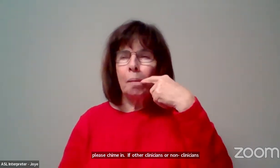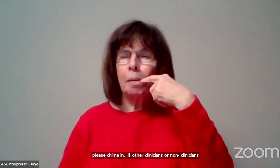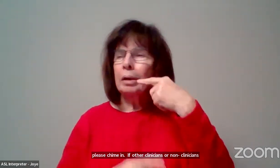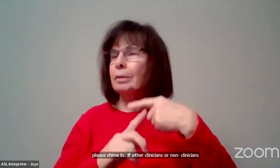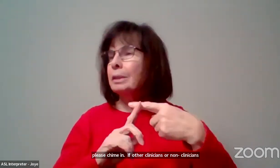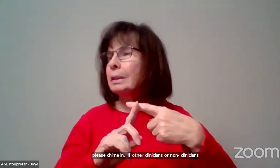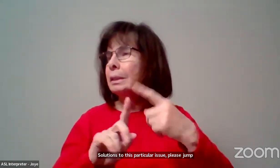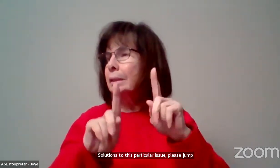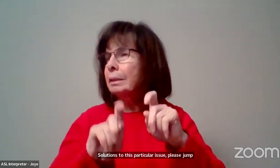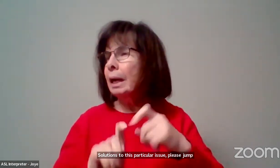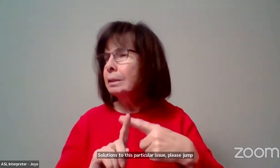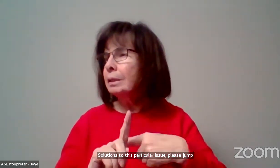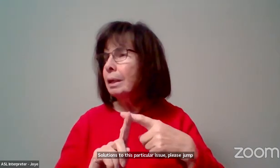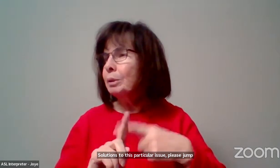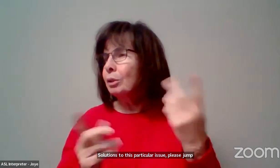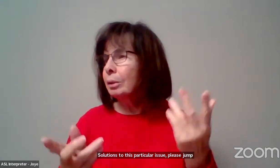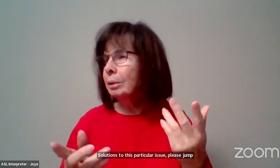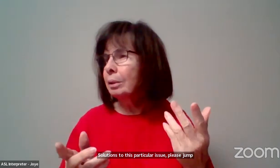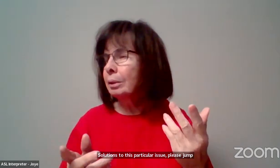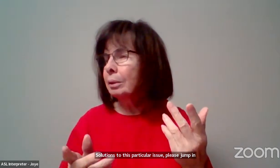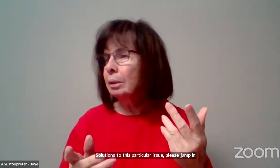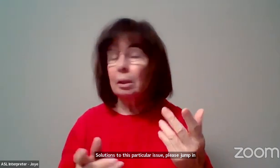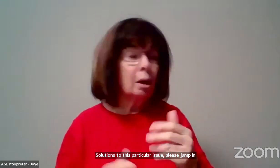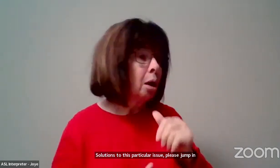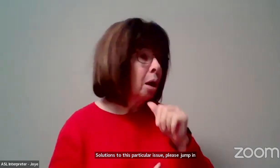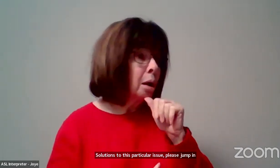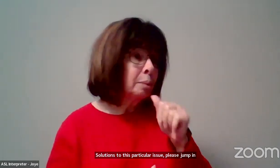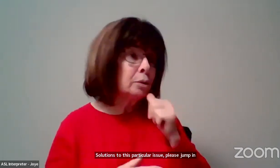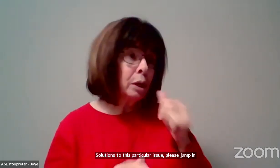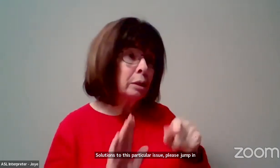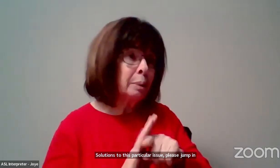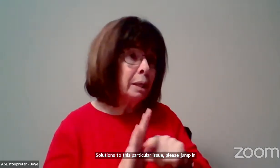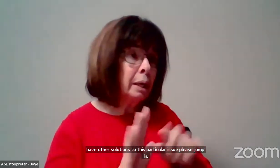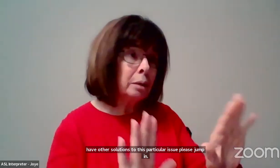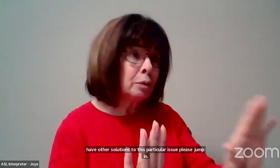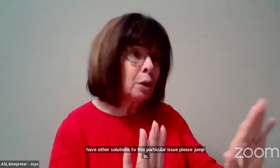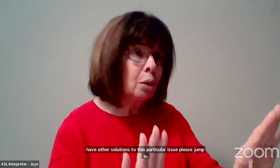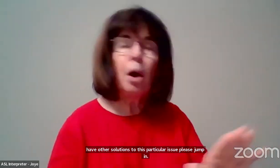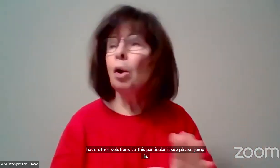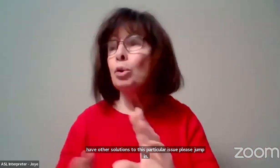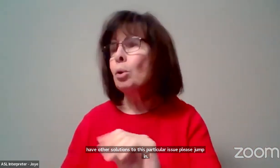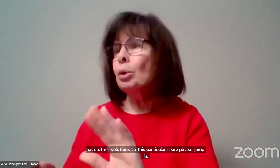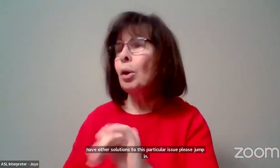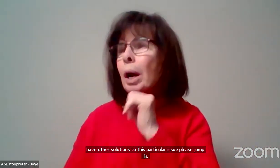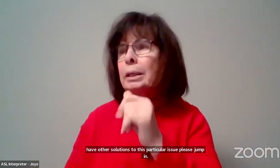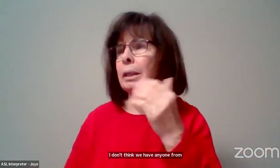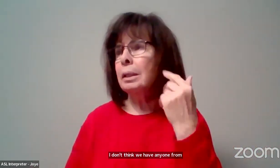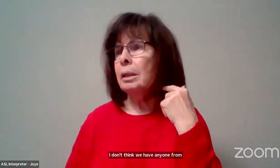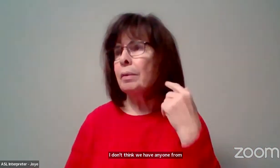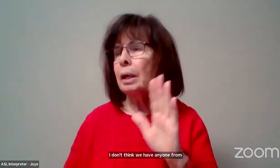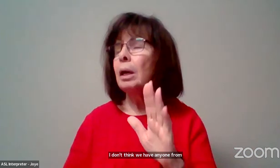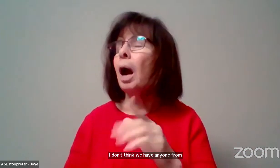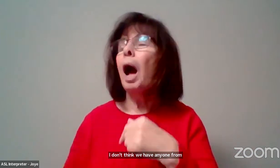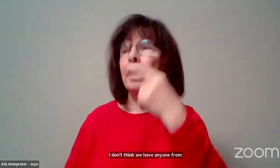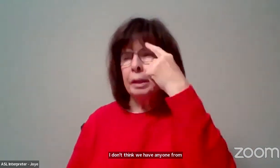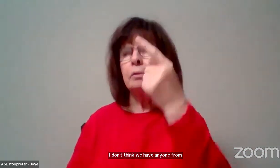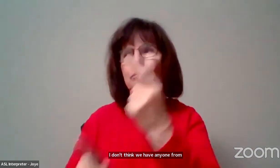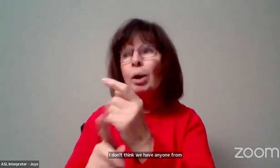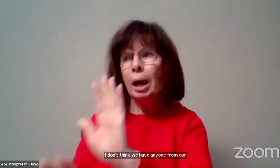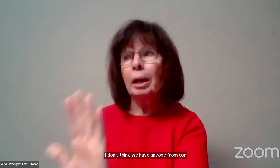stuff like that. So anyway, I'm not trying to be really negative. I'm just, no, I didn't hear that at all. I think you're spot